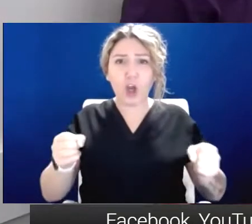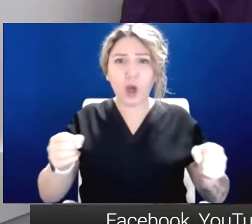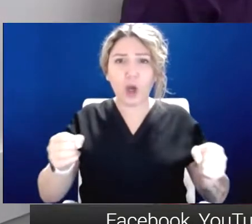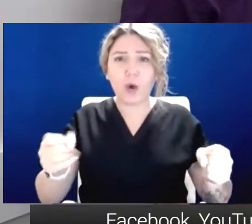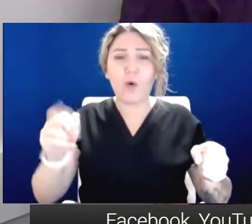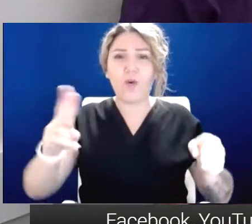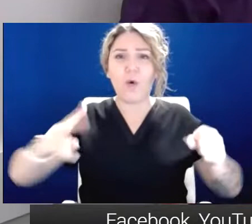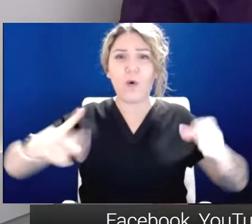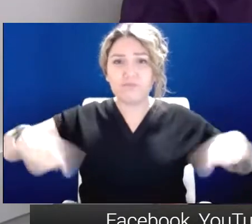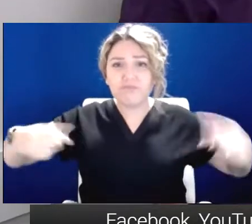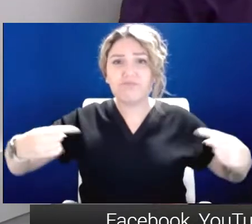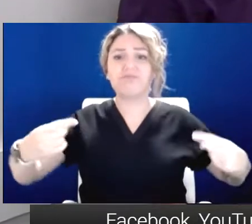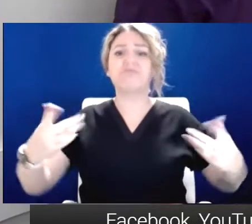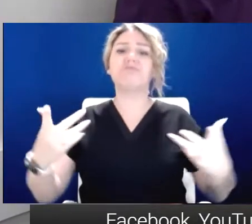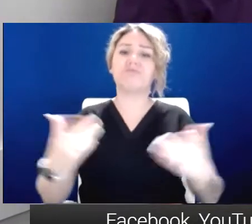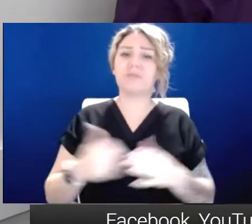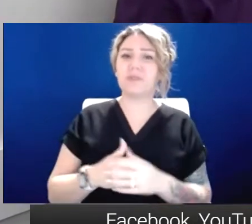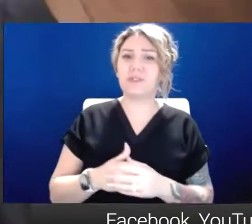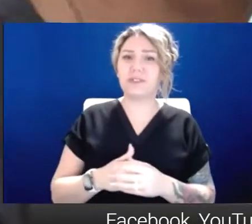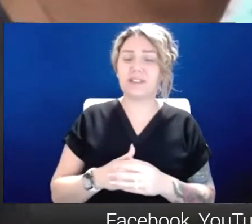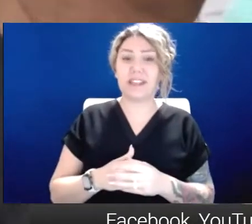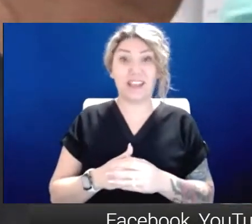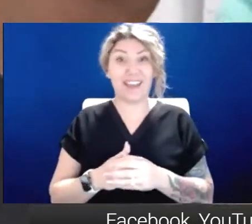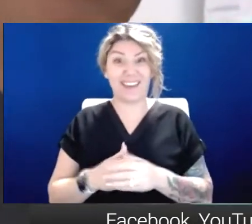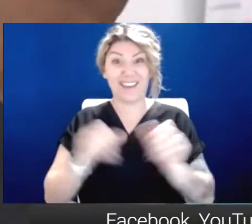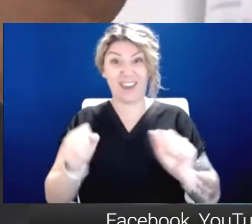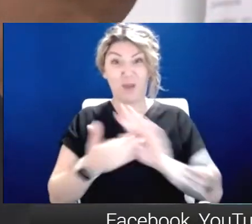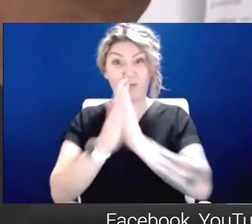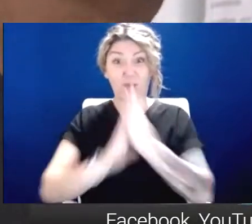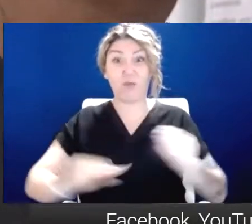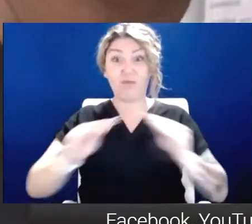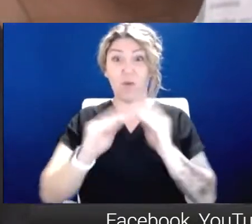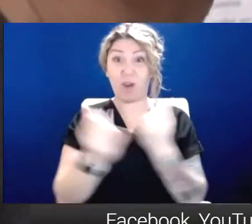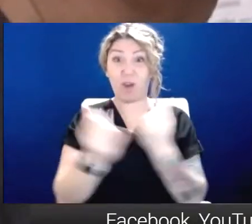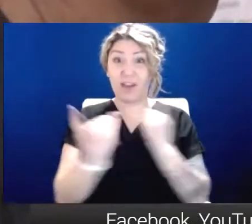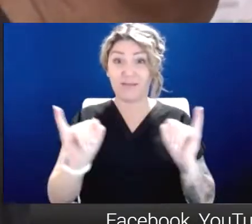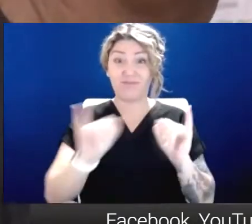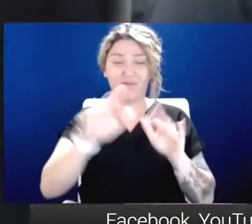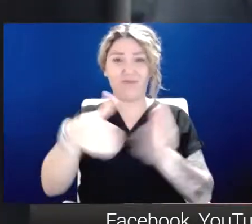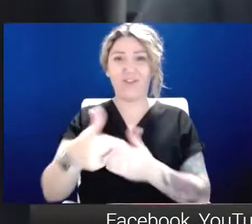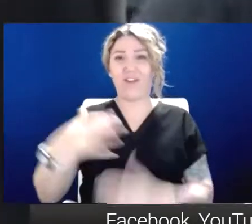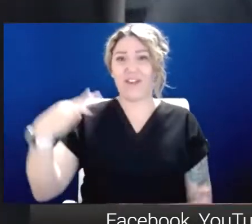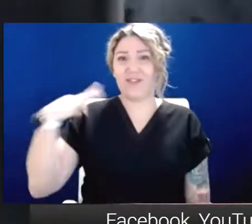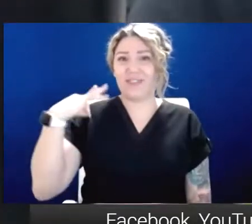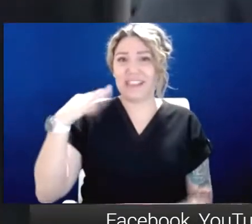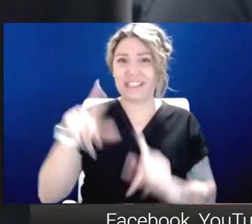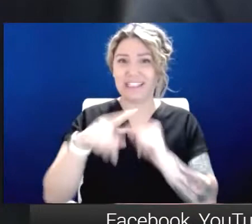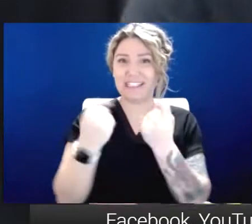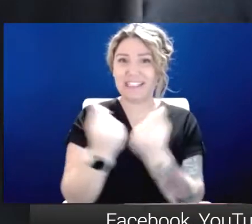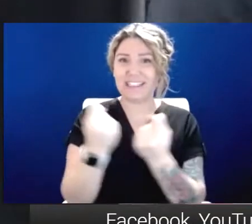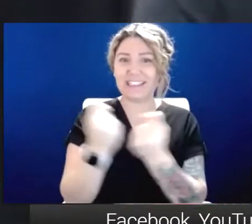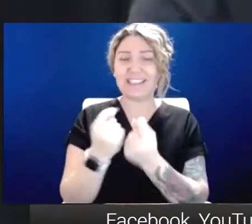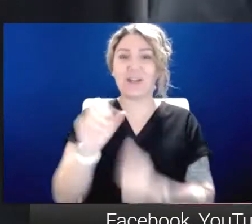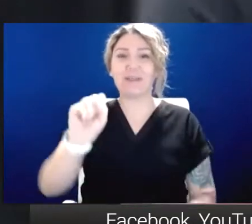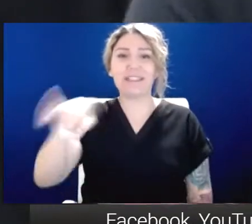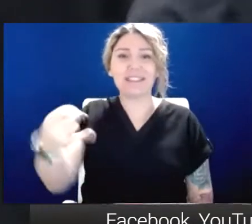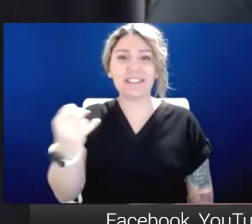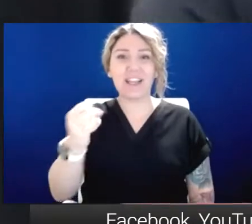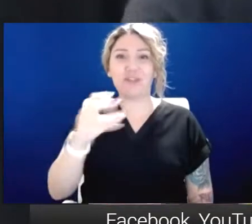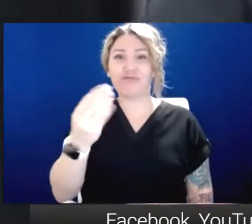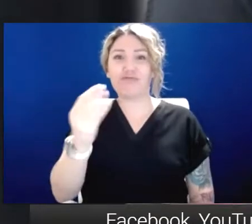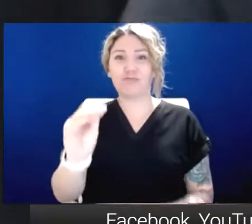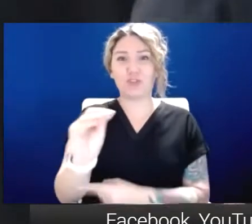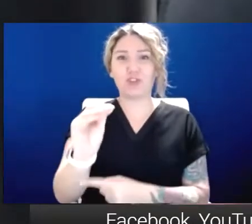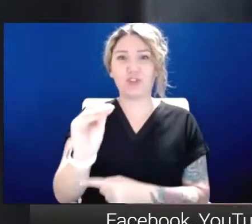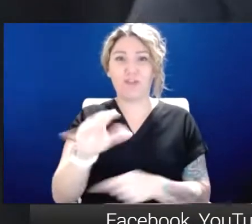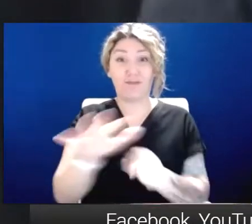and it's the fact that they can become more independent. The all-volunteer team at the Freudenthal Center in St. Joseph, Missouri, has the full support